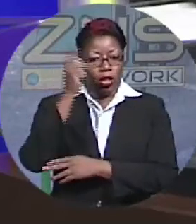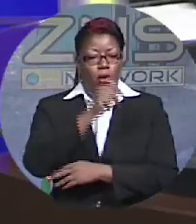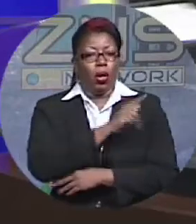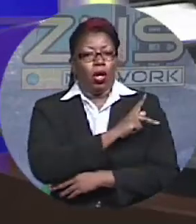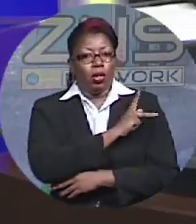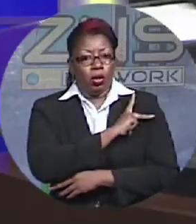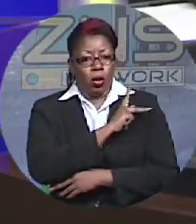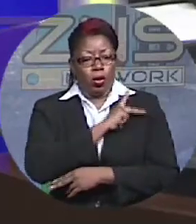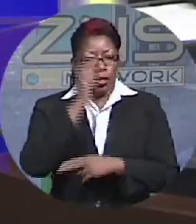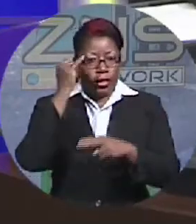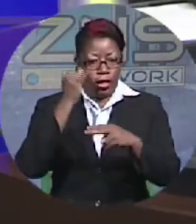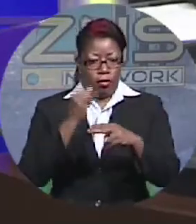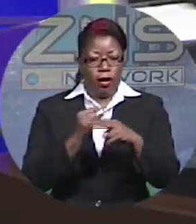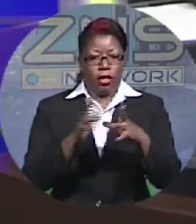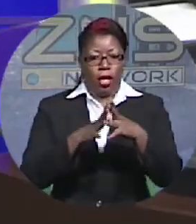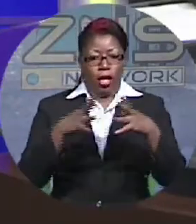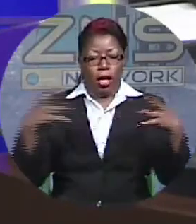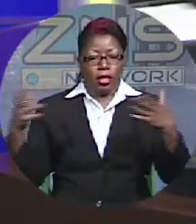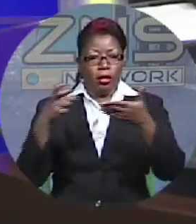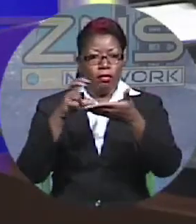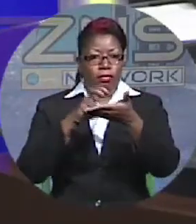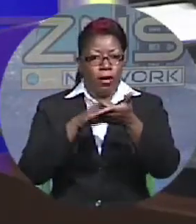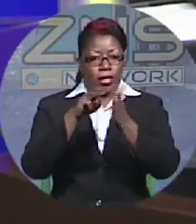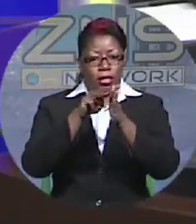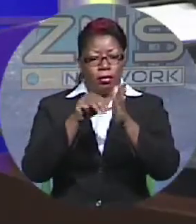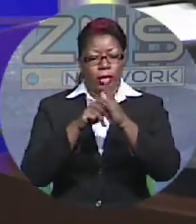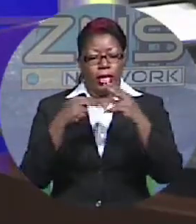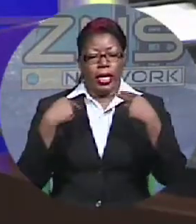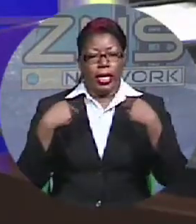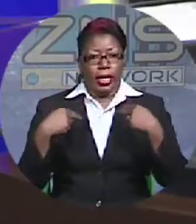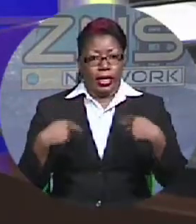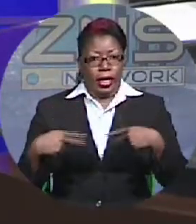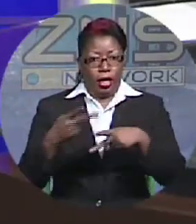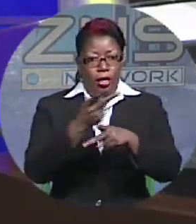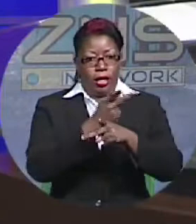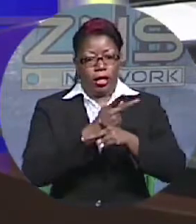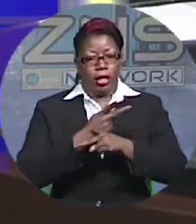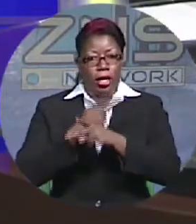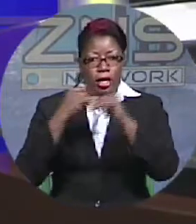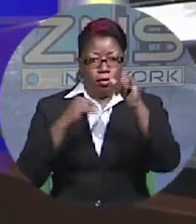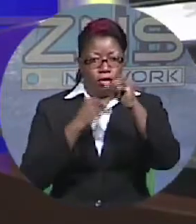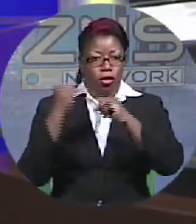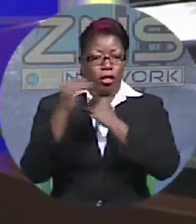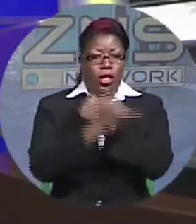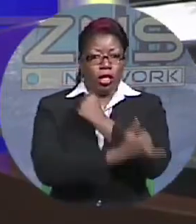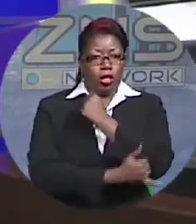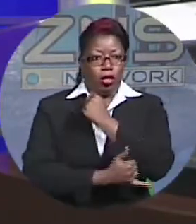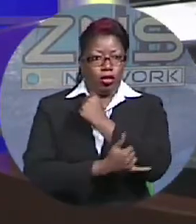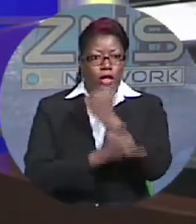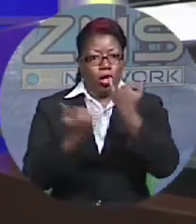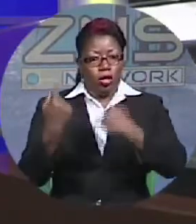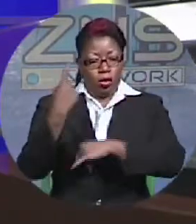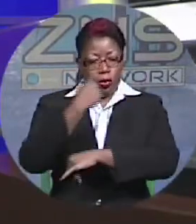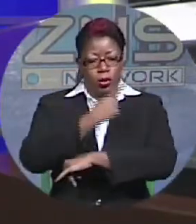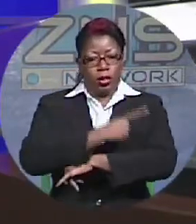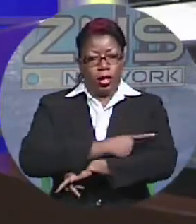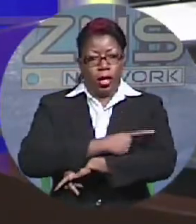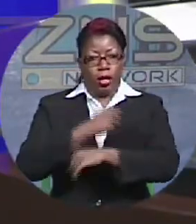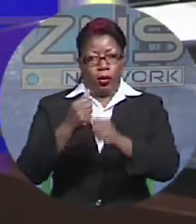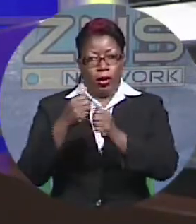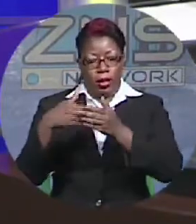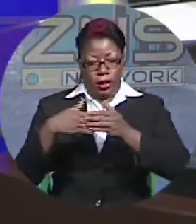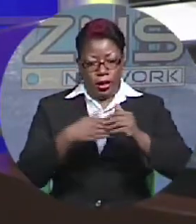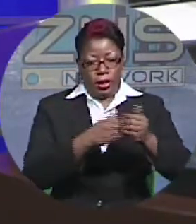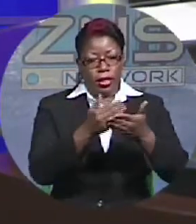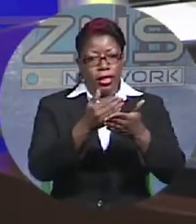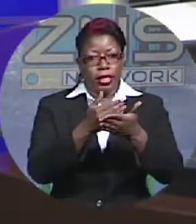Well, it's been identified as the single largest investment in healthcare infrastructure in the country. And today, the country's leader, along with several